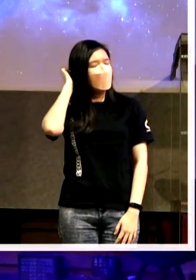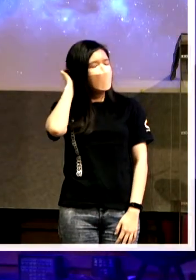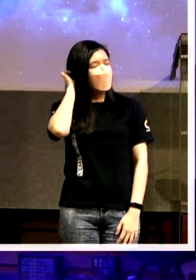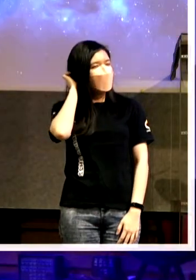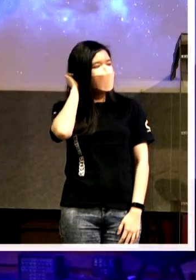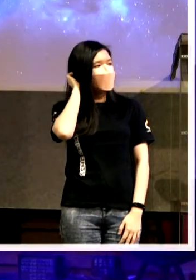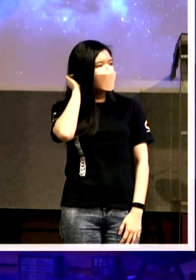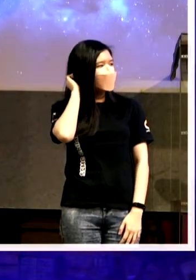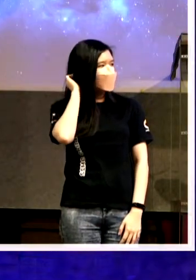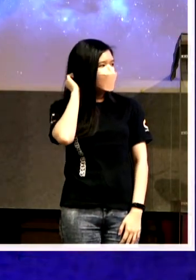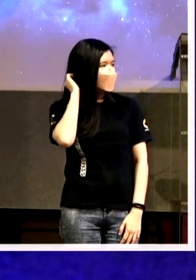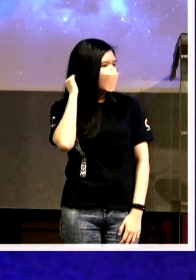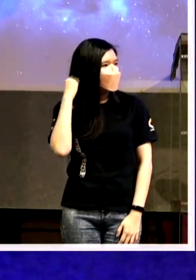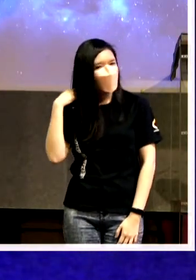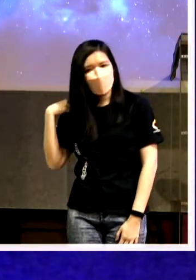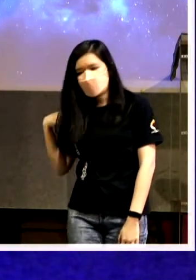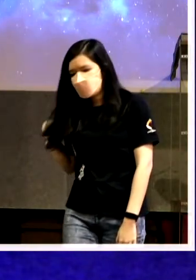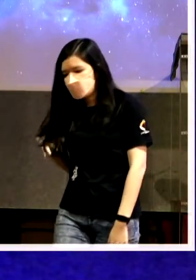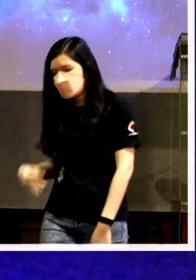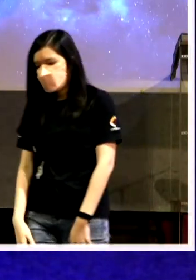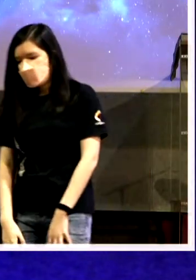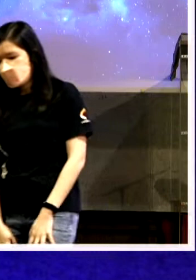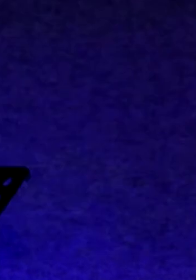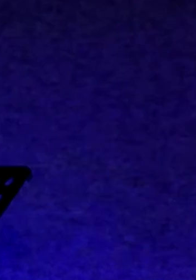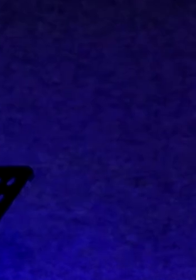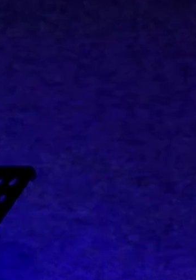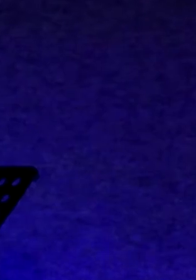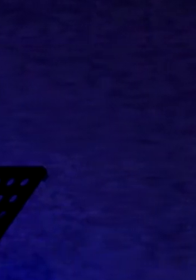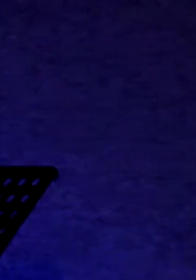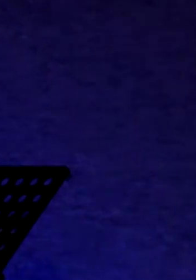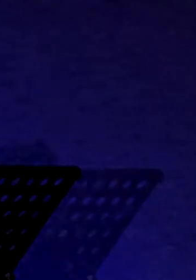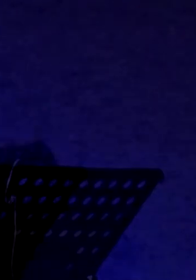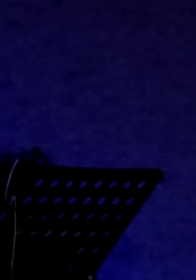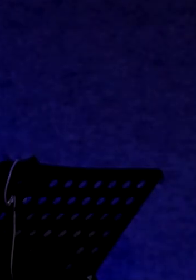Amen. Please be seated. Thank you, worship team.